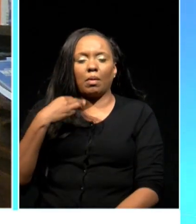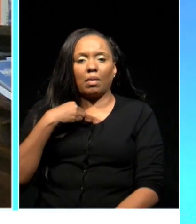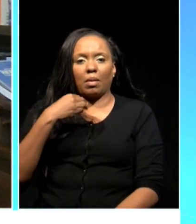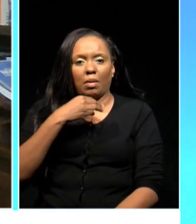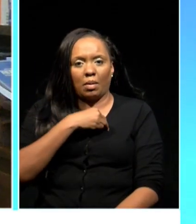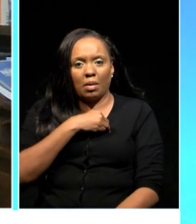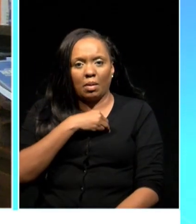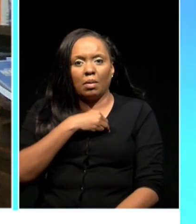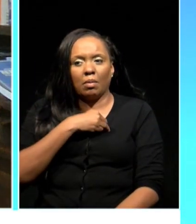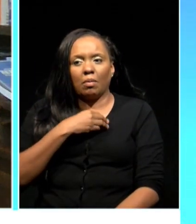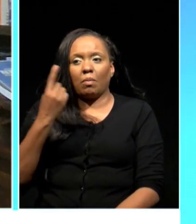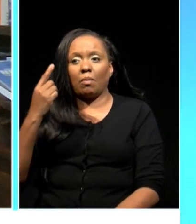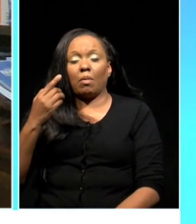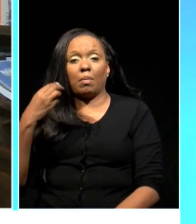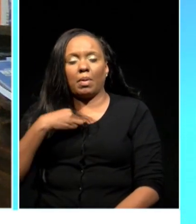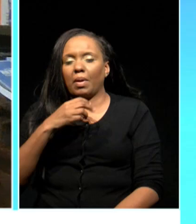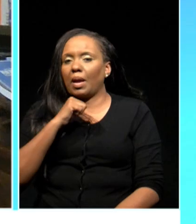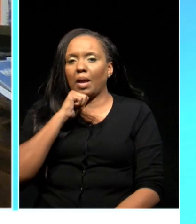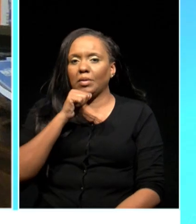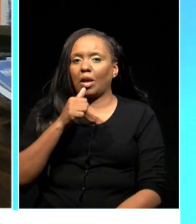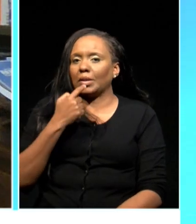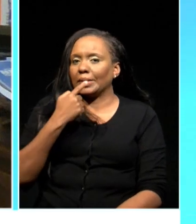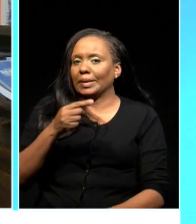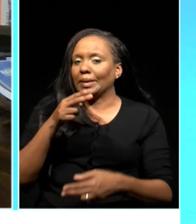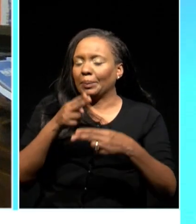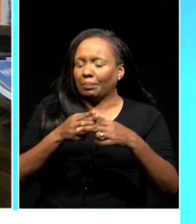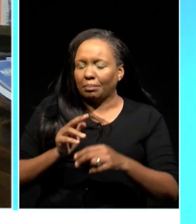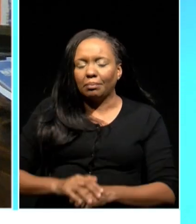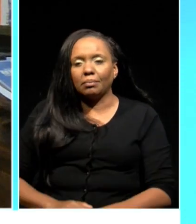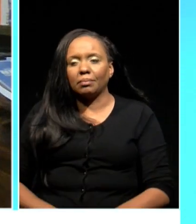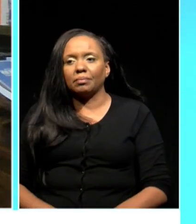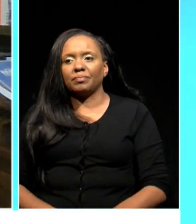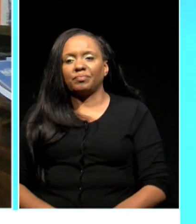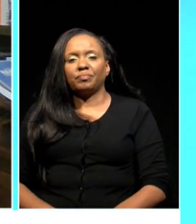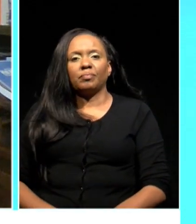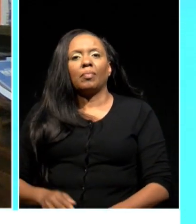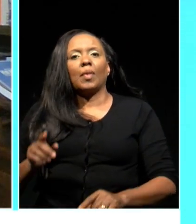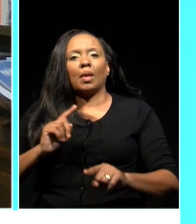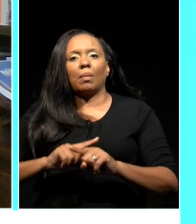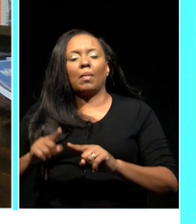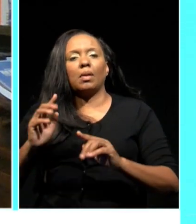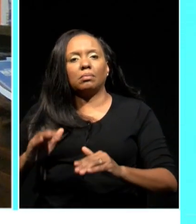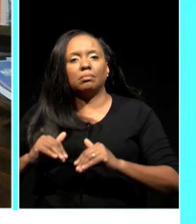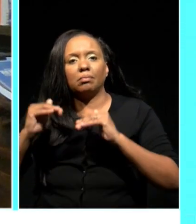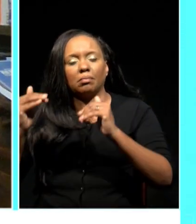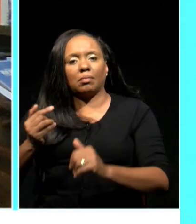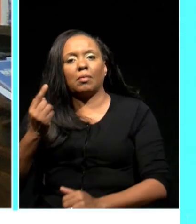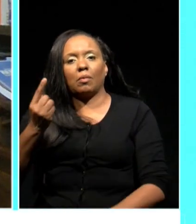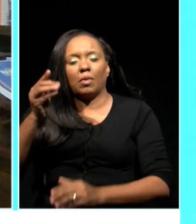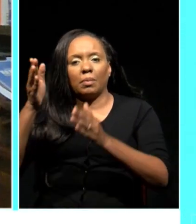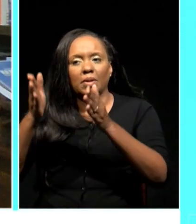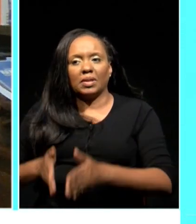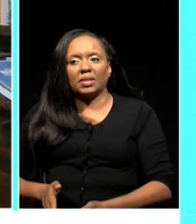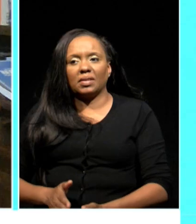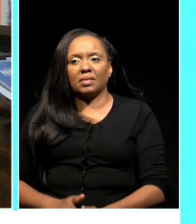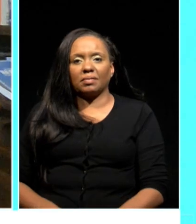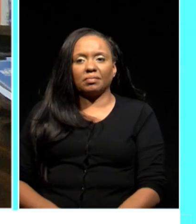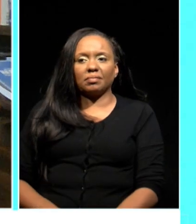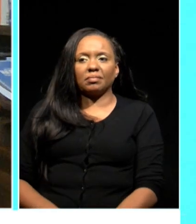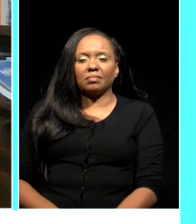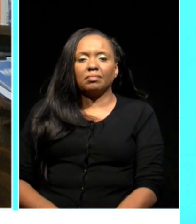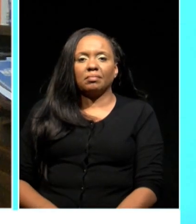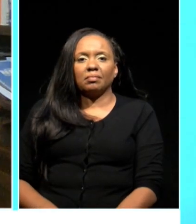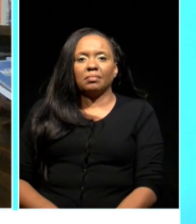parliament over the others in relation to the a possible successor to her. Of course, I know the individual may,